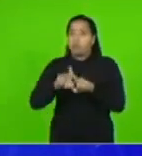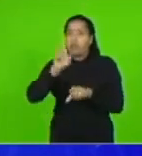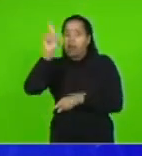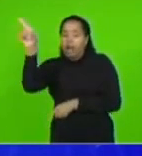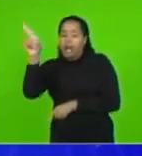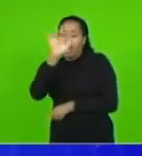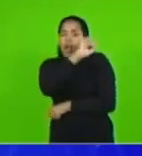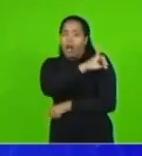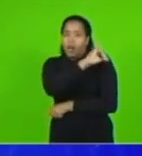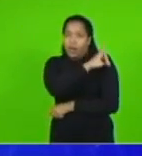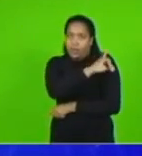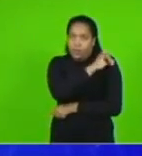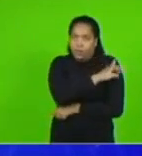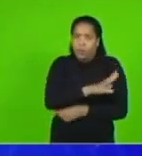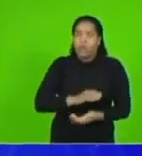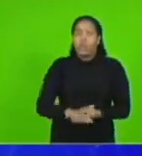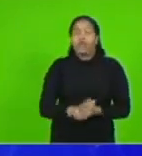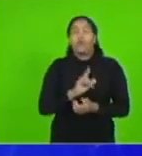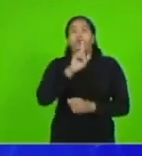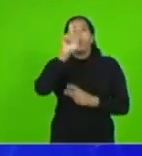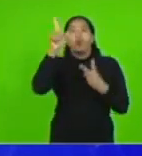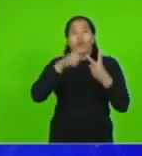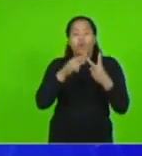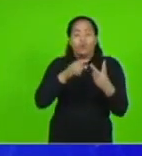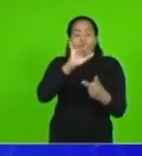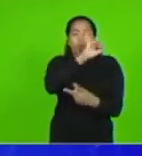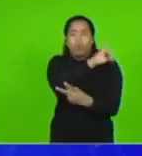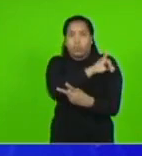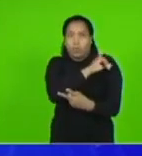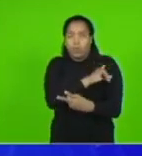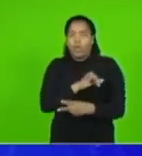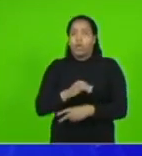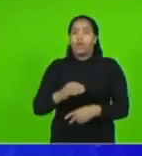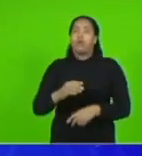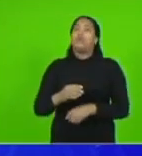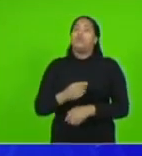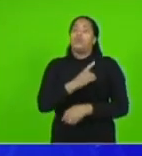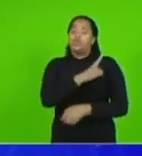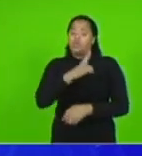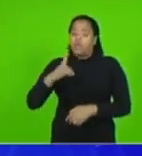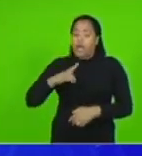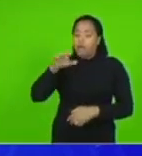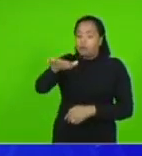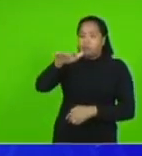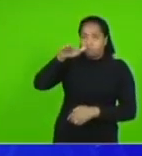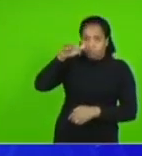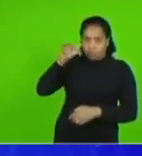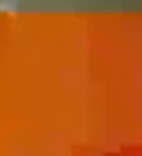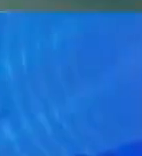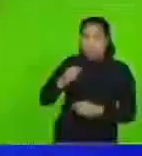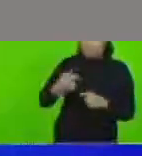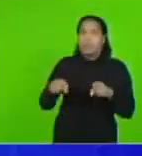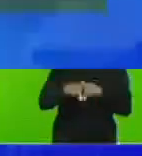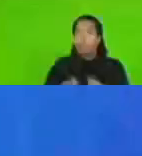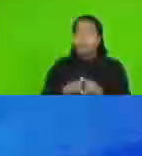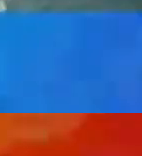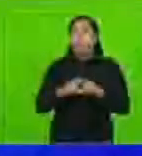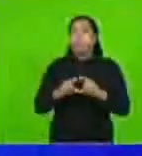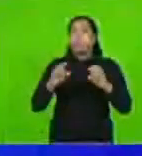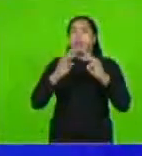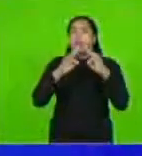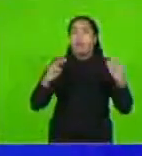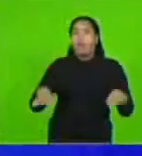in Rio de Janeiro as well, multiple parts of Rio. There were anointings for deacons.